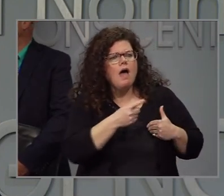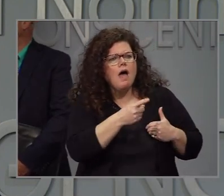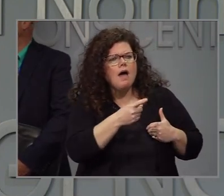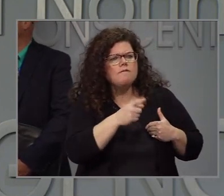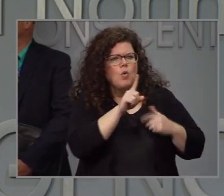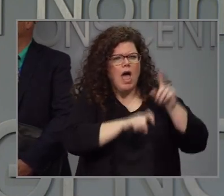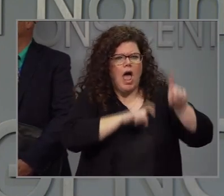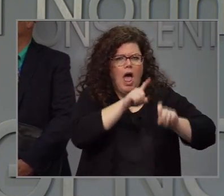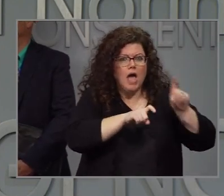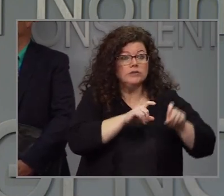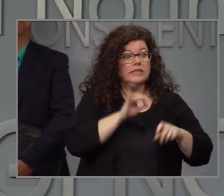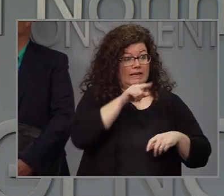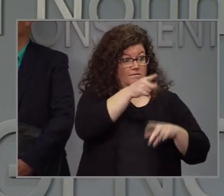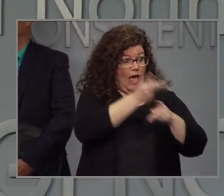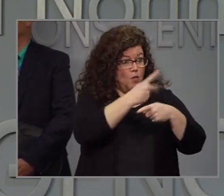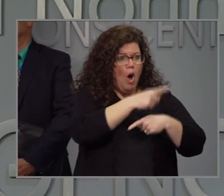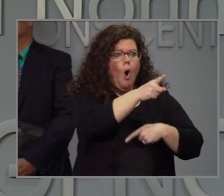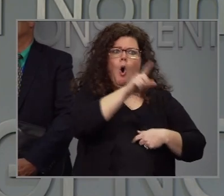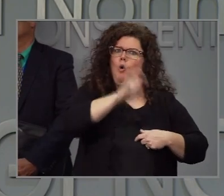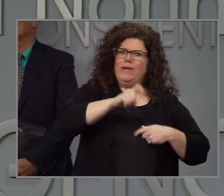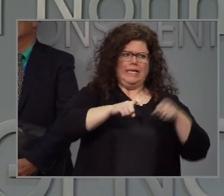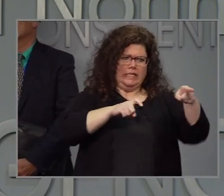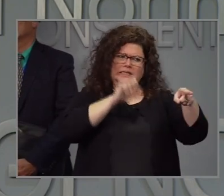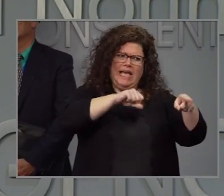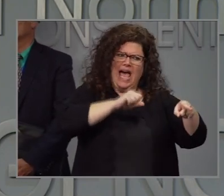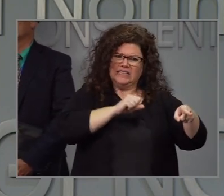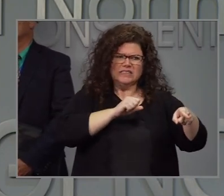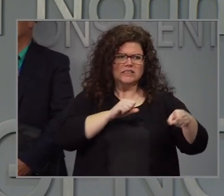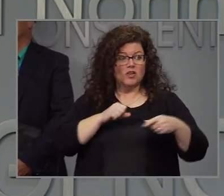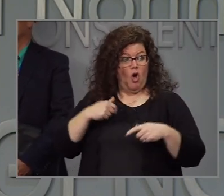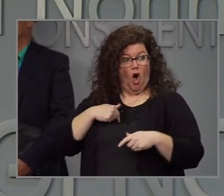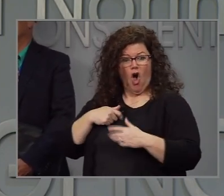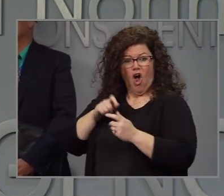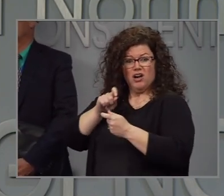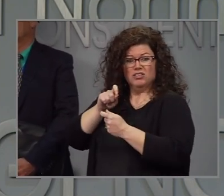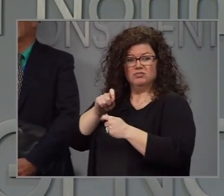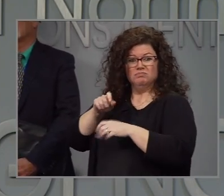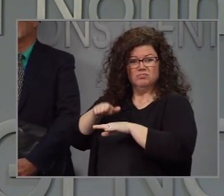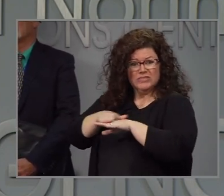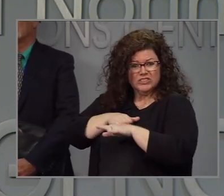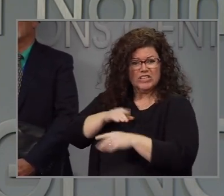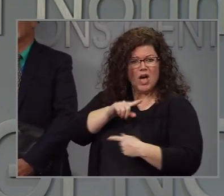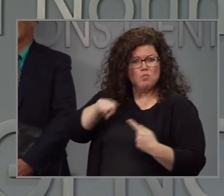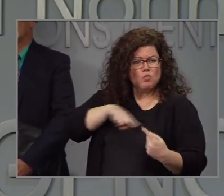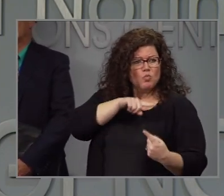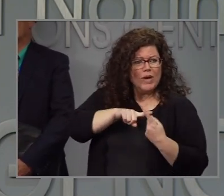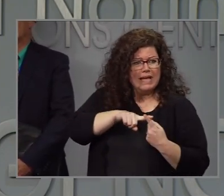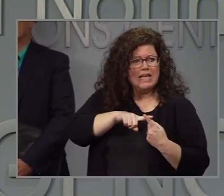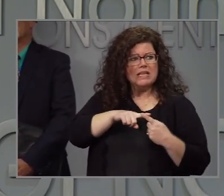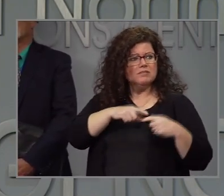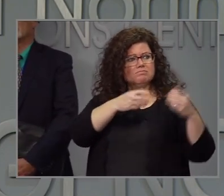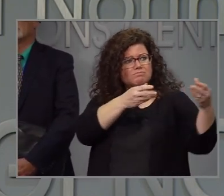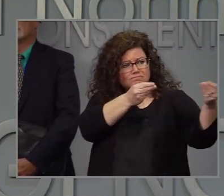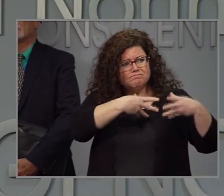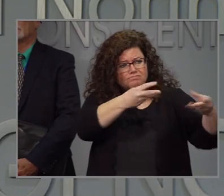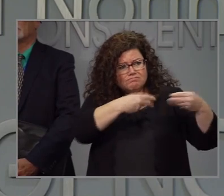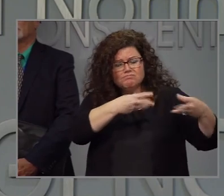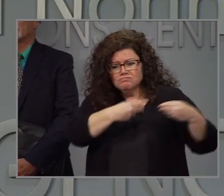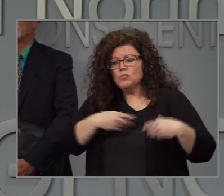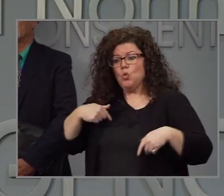Vendors offering a product that we need and that meets specifications may get a call from members of our sourcing